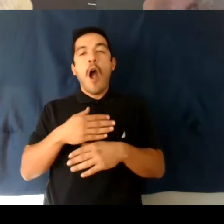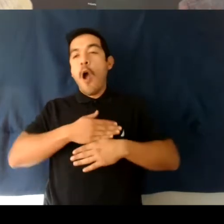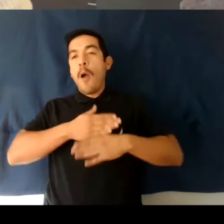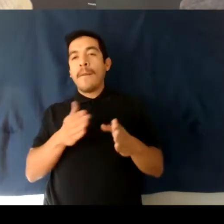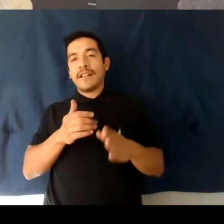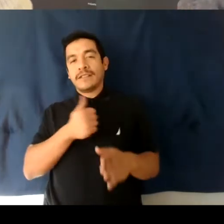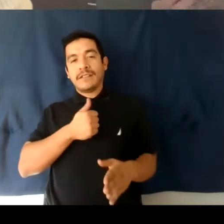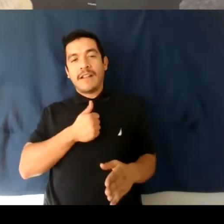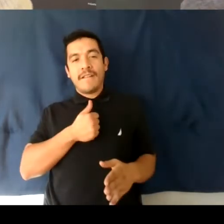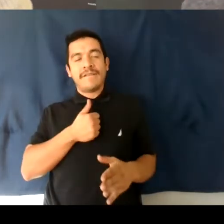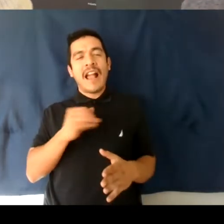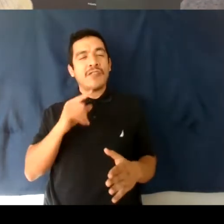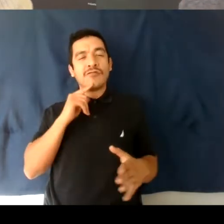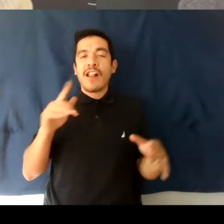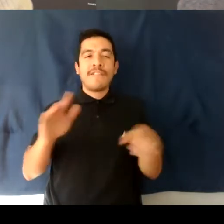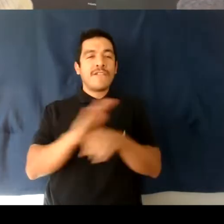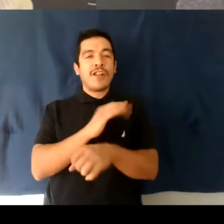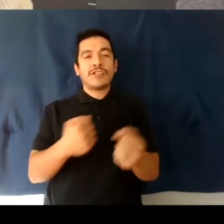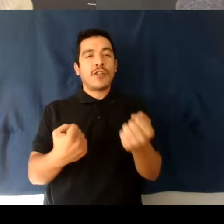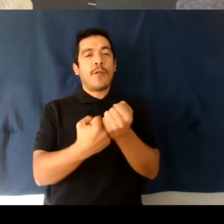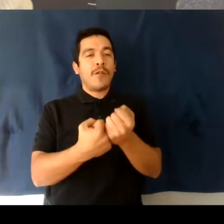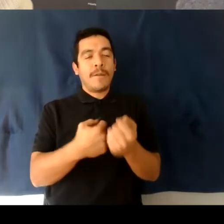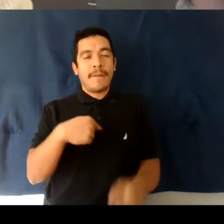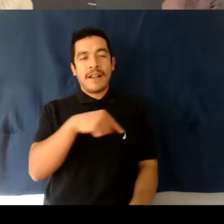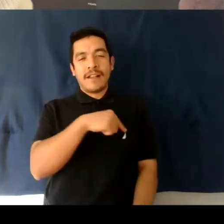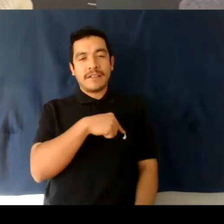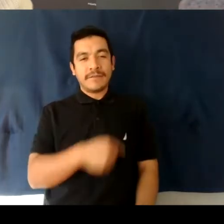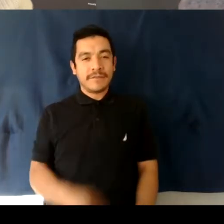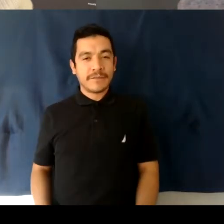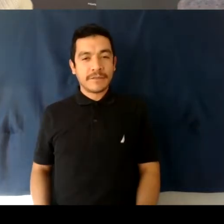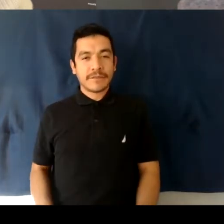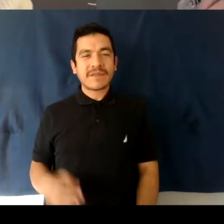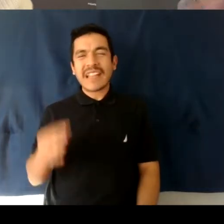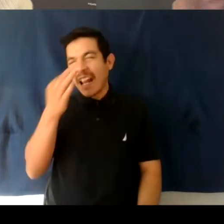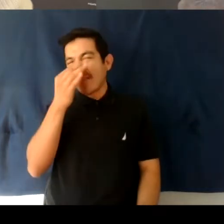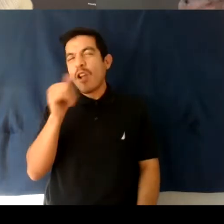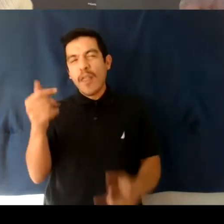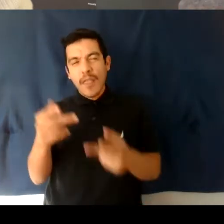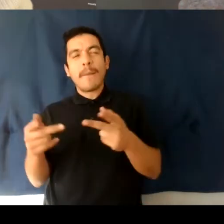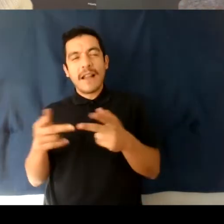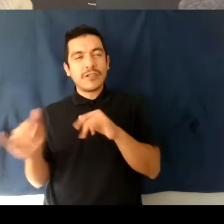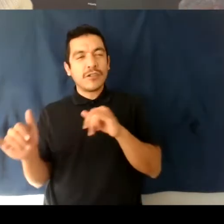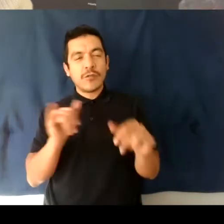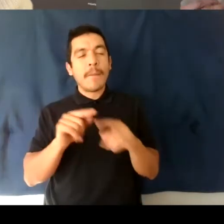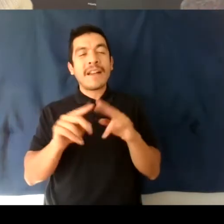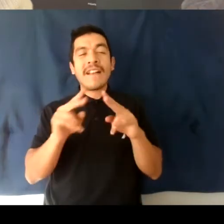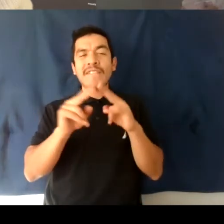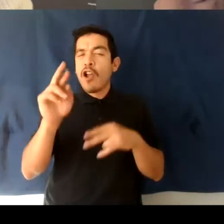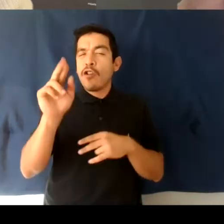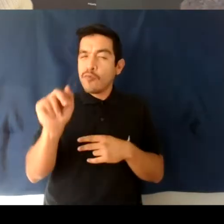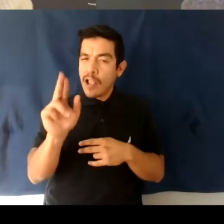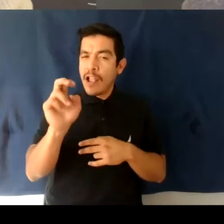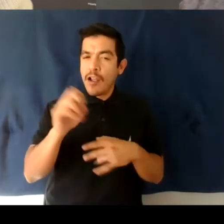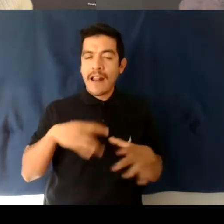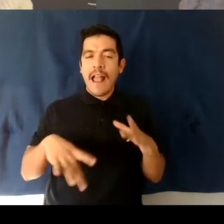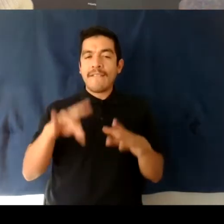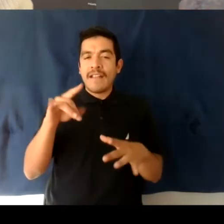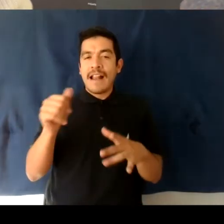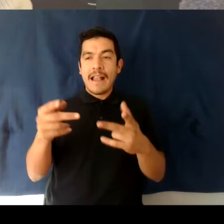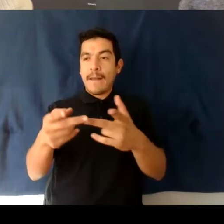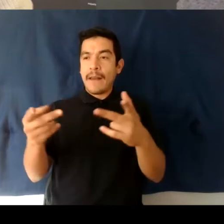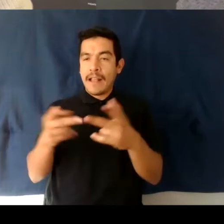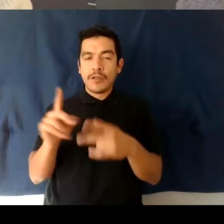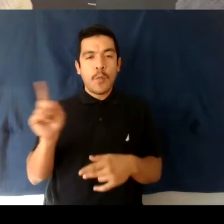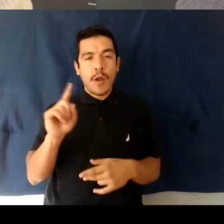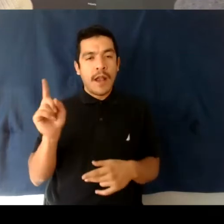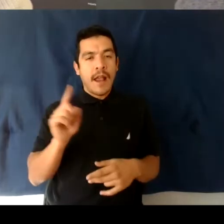be fully supported. And then there's a few other places, but it's very rare that I find a space